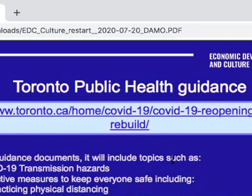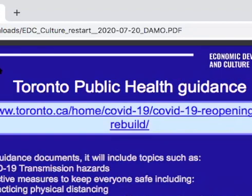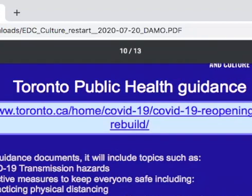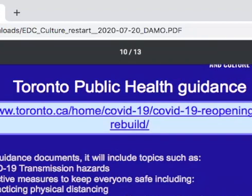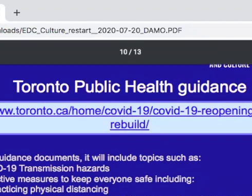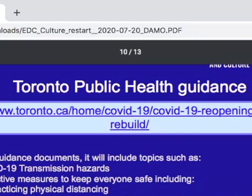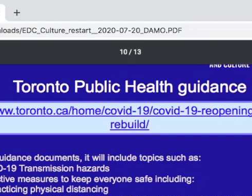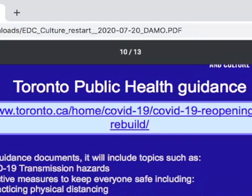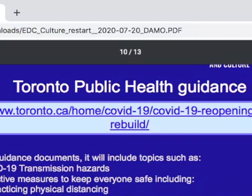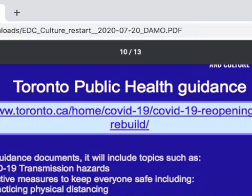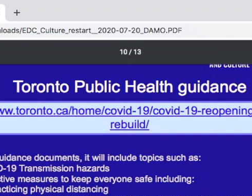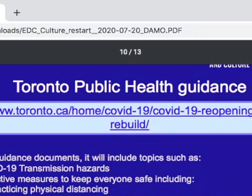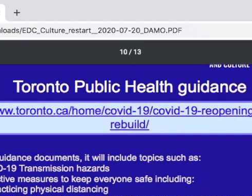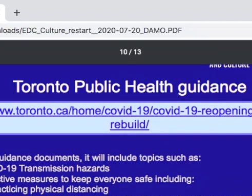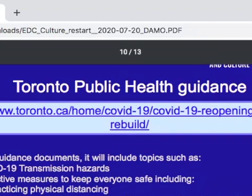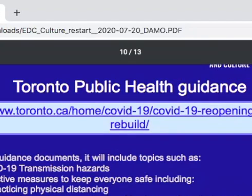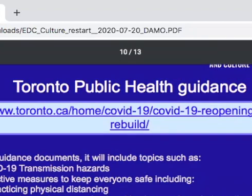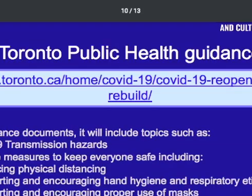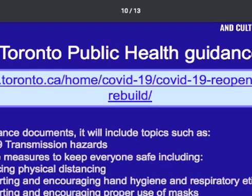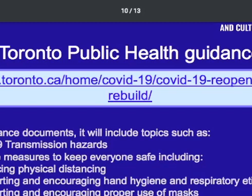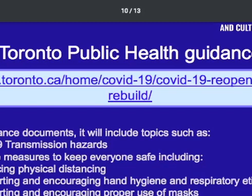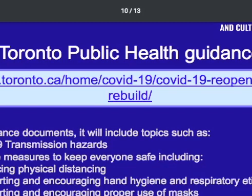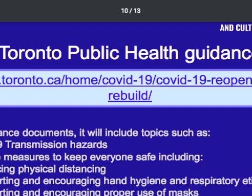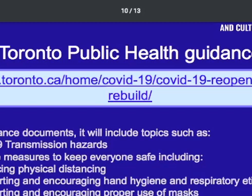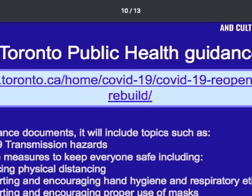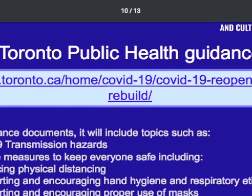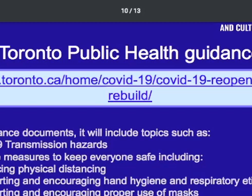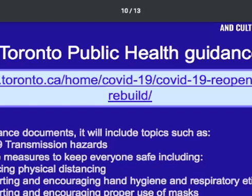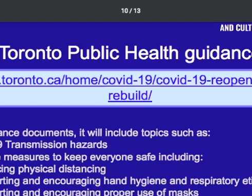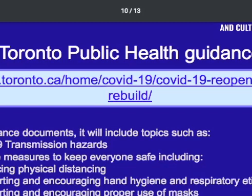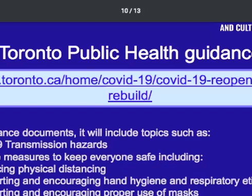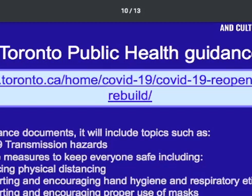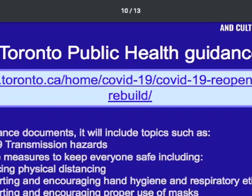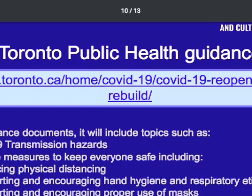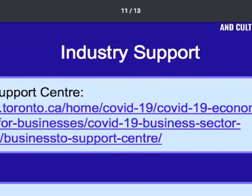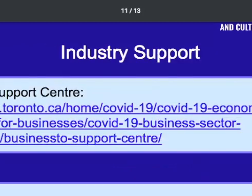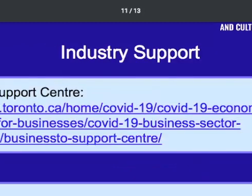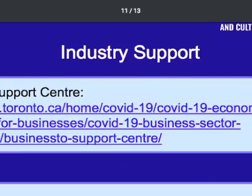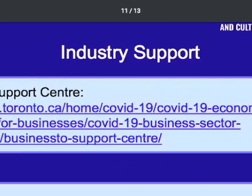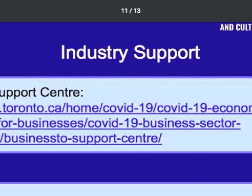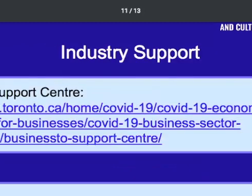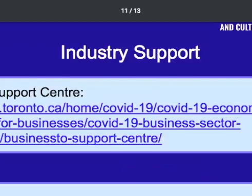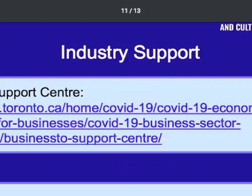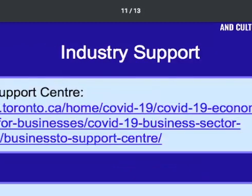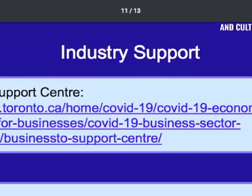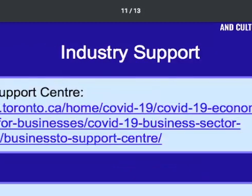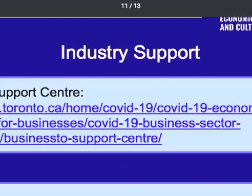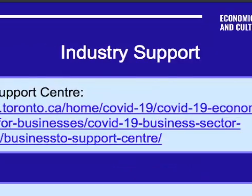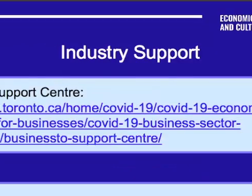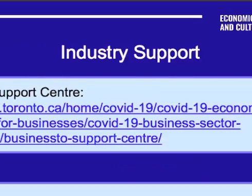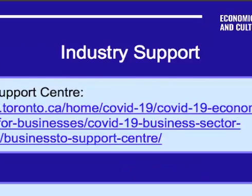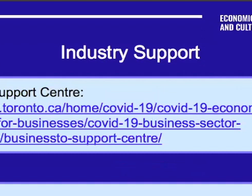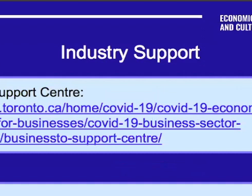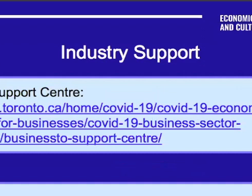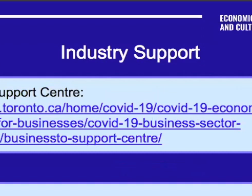Support. And that is at the very bottom. One more slide, Rachel. There you go.